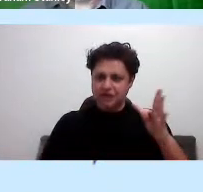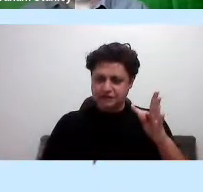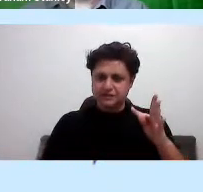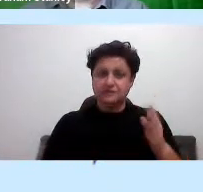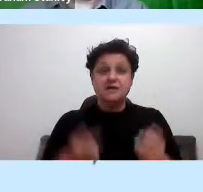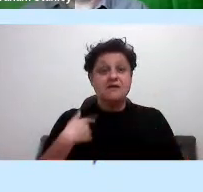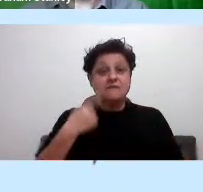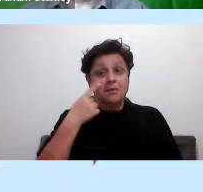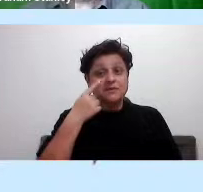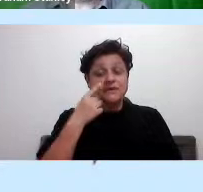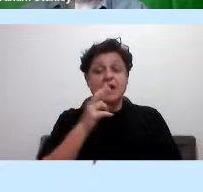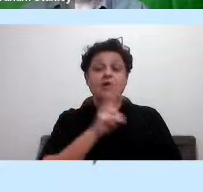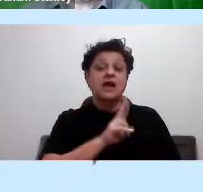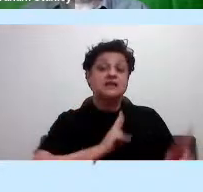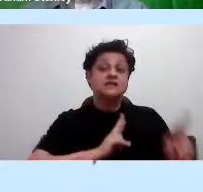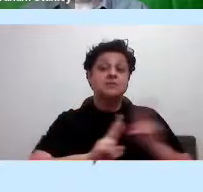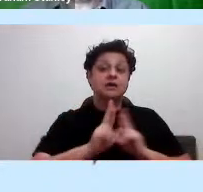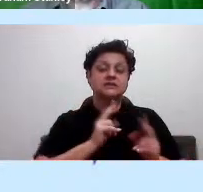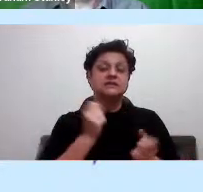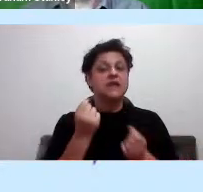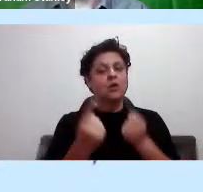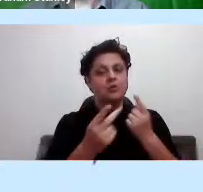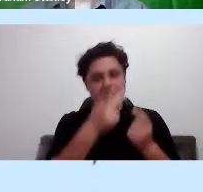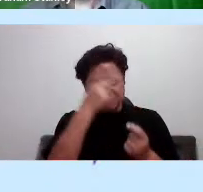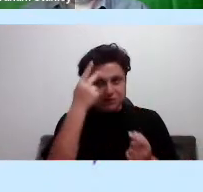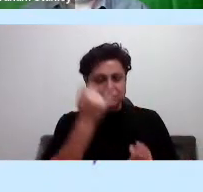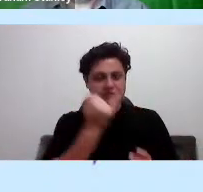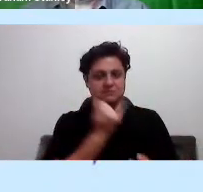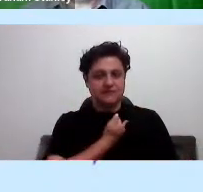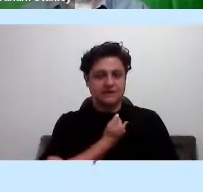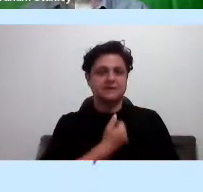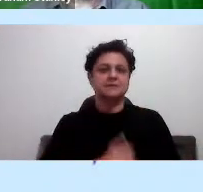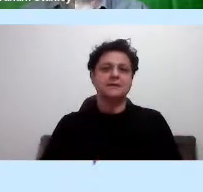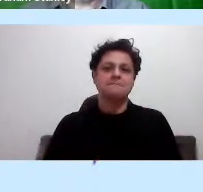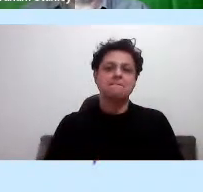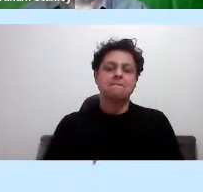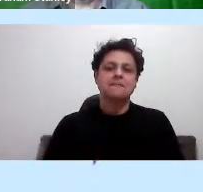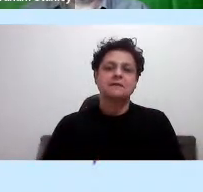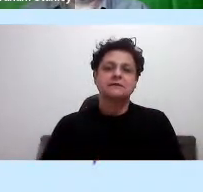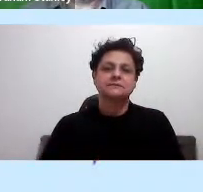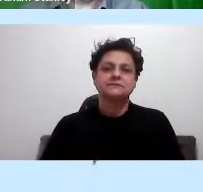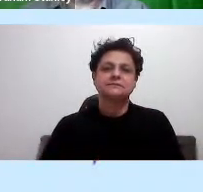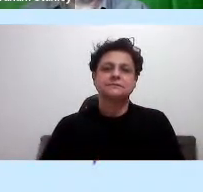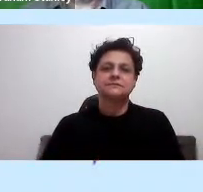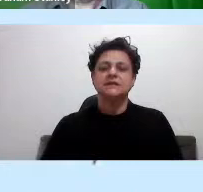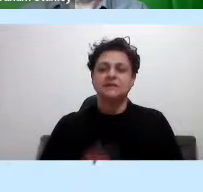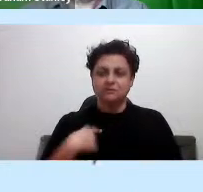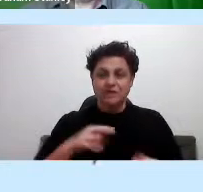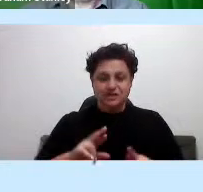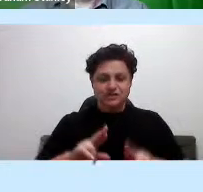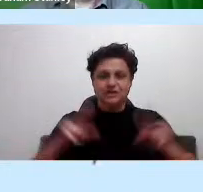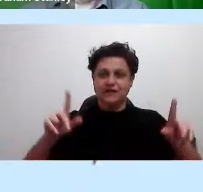Differentiation means adjusting your lessons for the different needs of your learners.